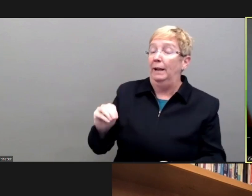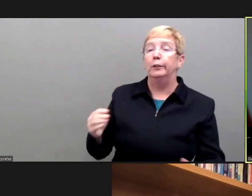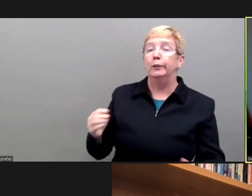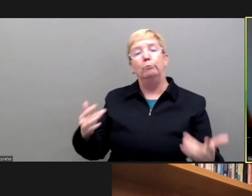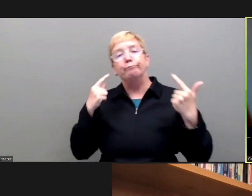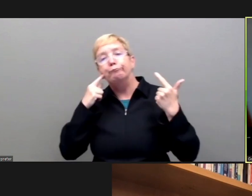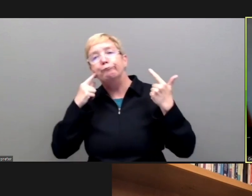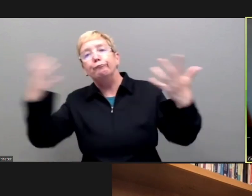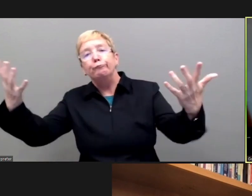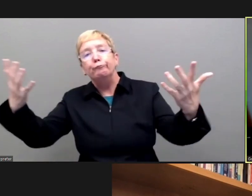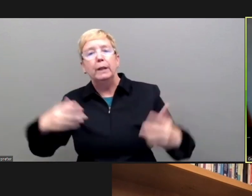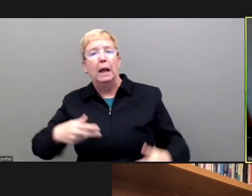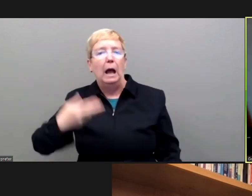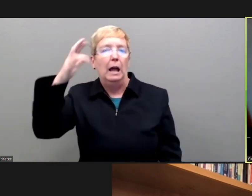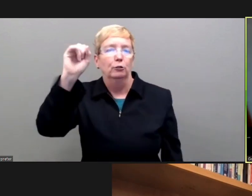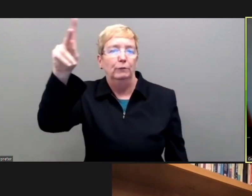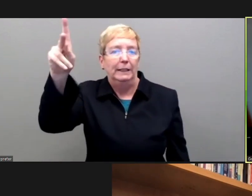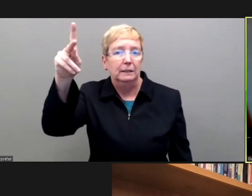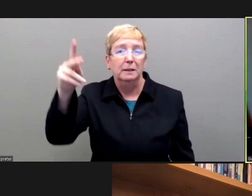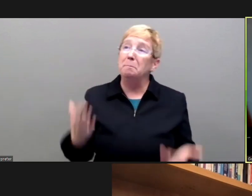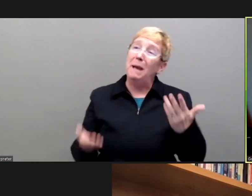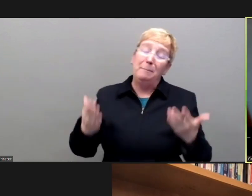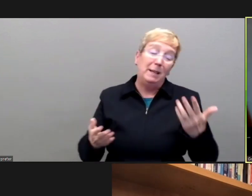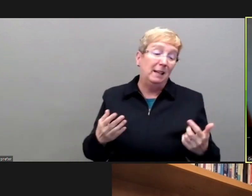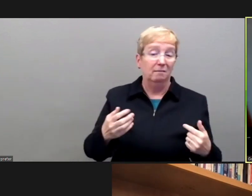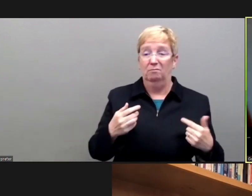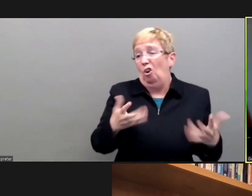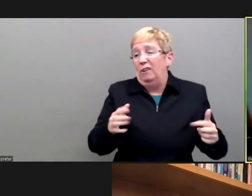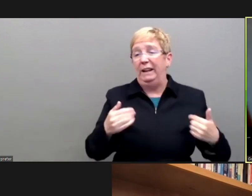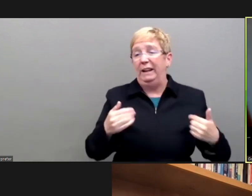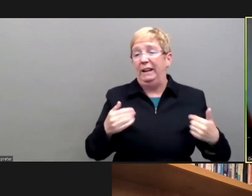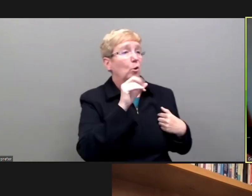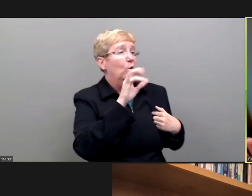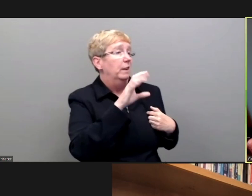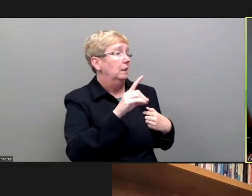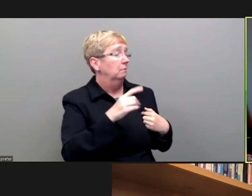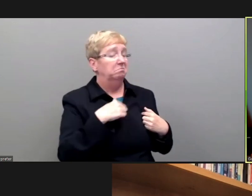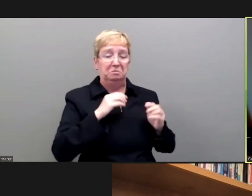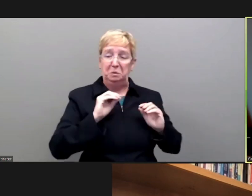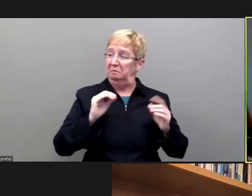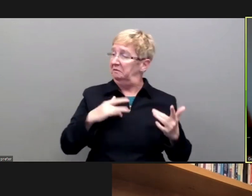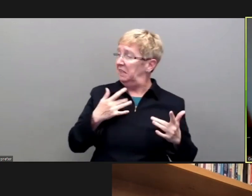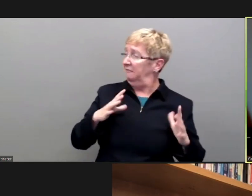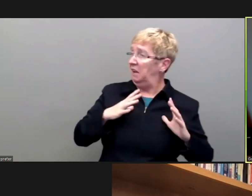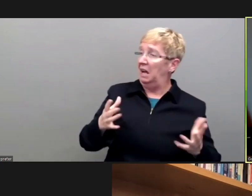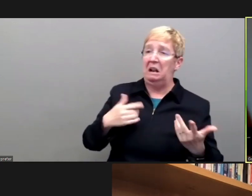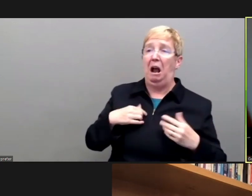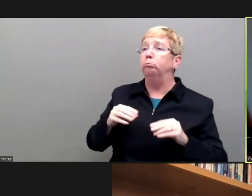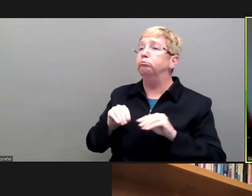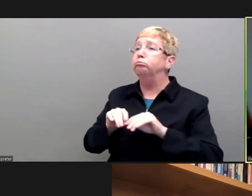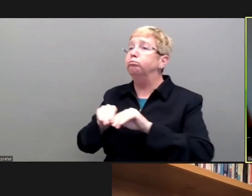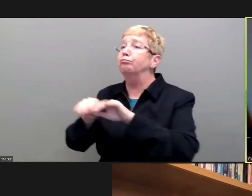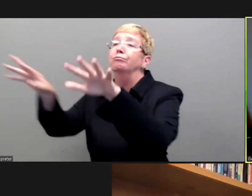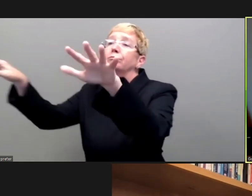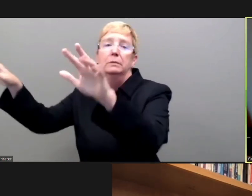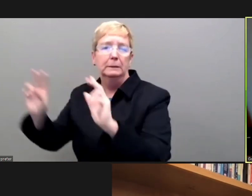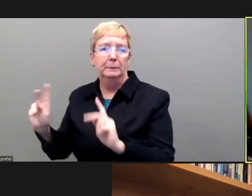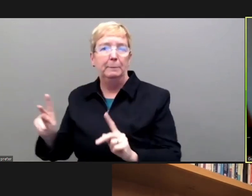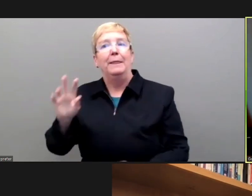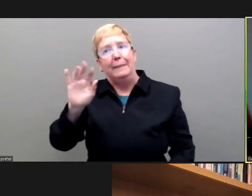knowingly had COVID, maybe had no symptoms, and spread it. That is really the genesis of the problem